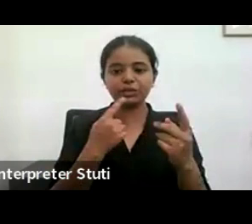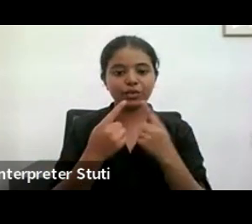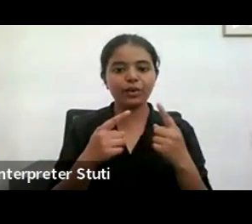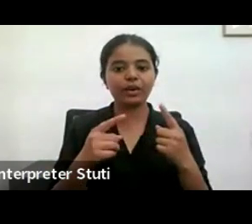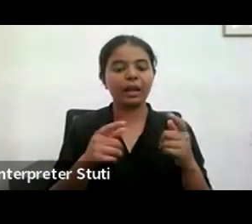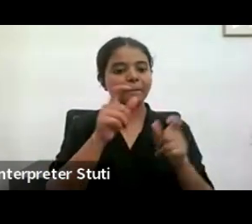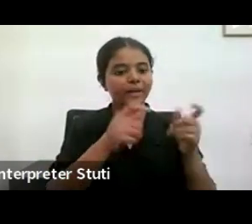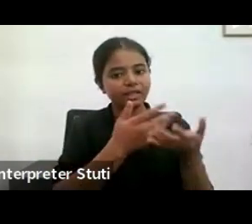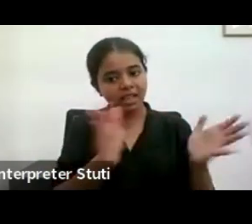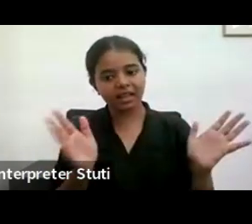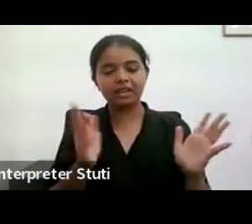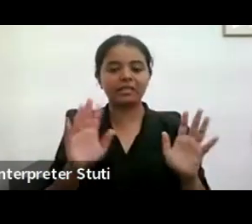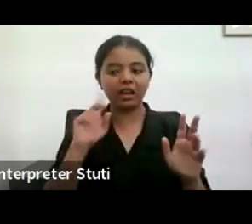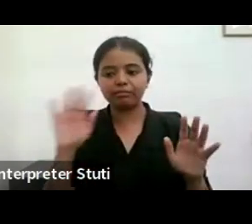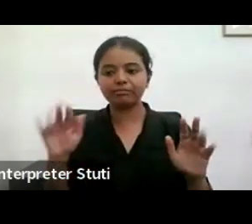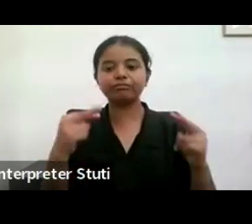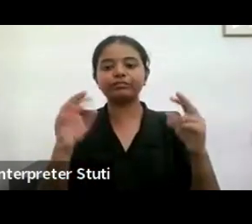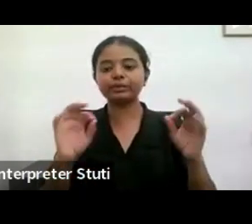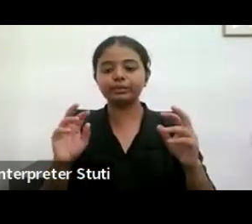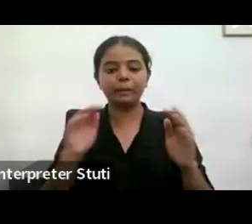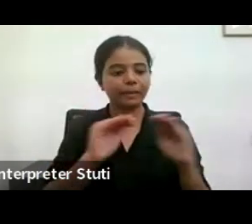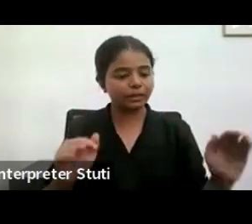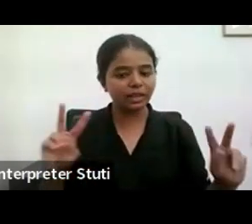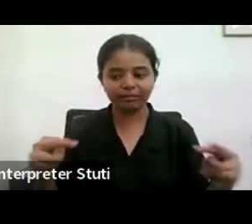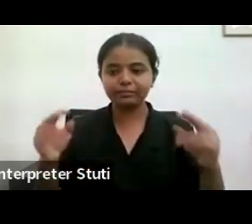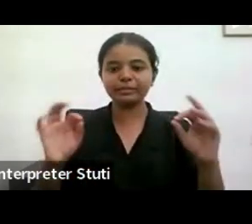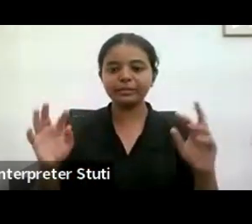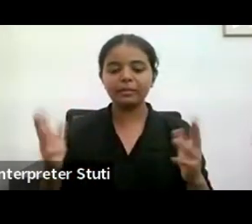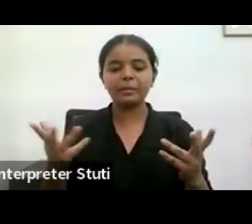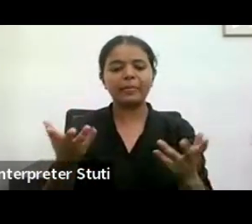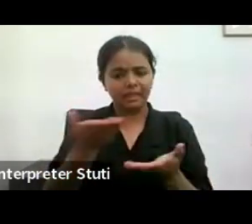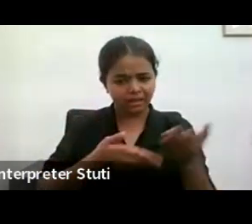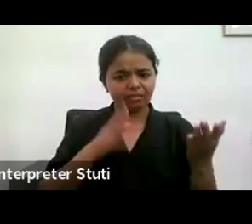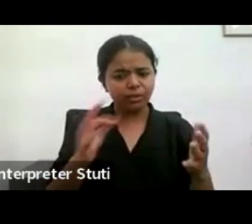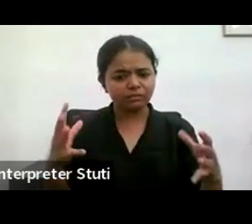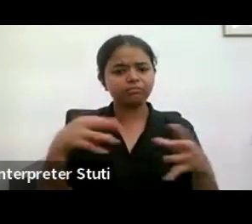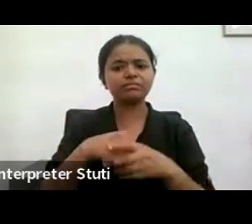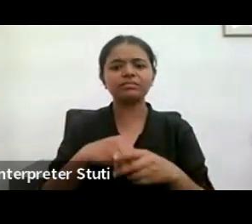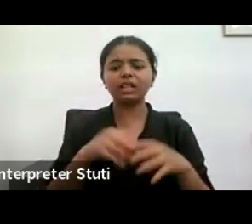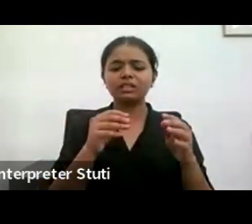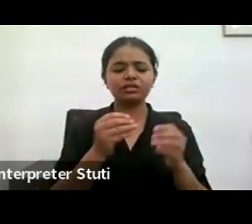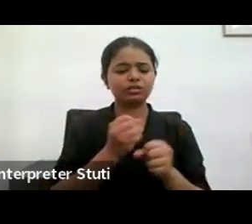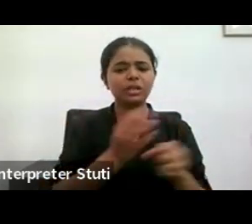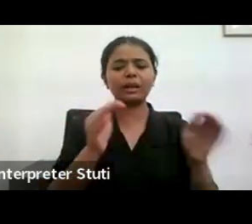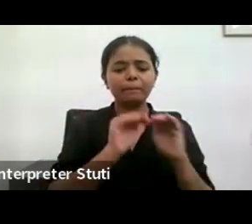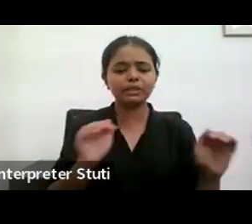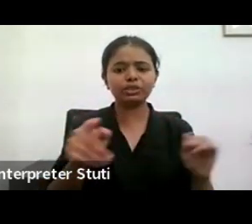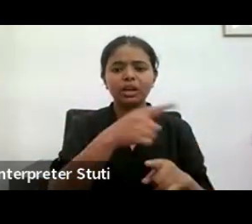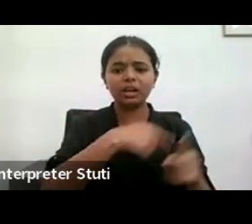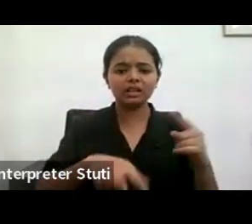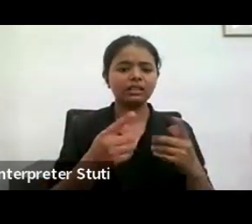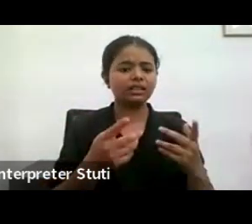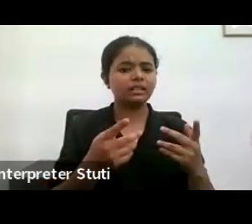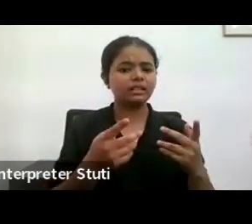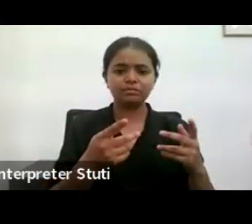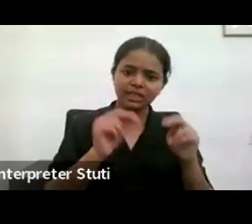different children, and to talk about the value that all children and adults with disabilities